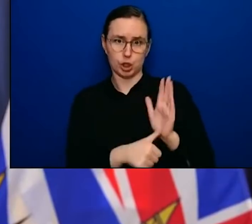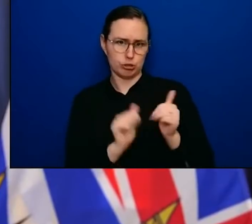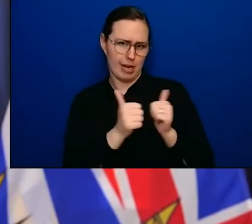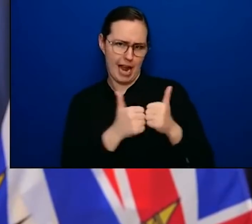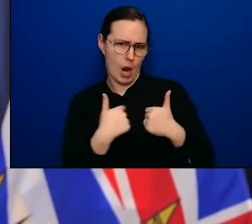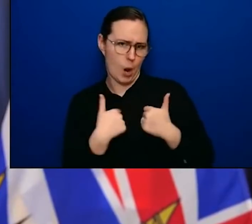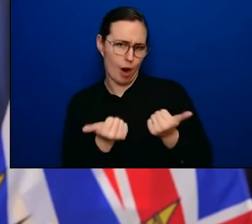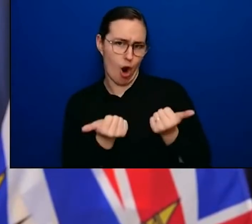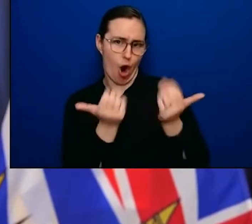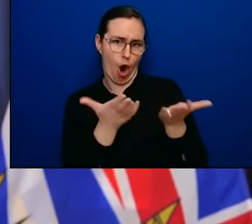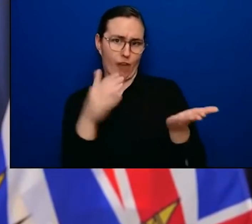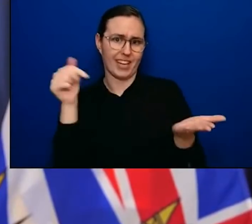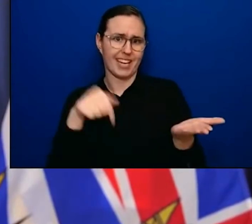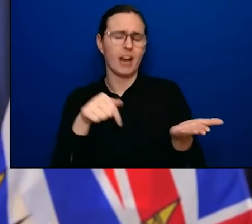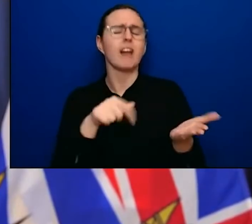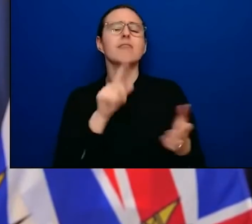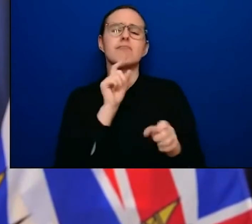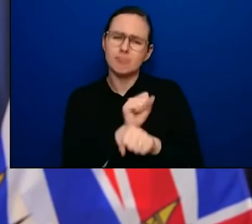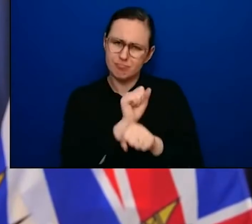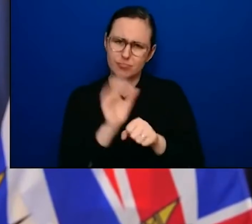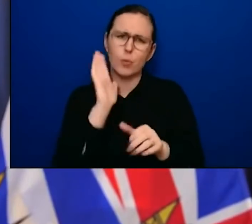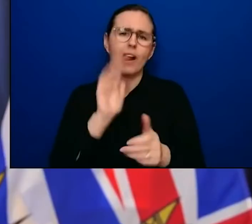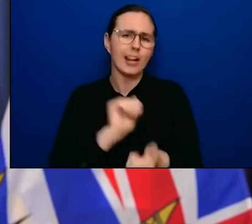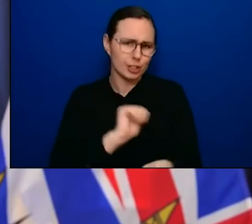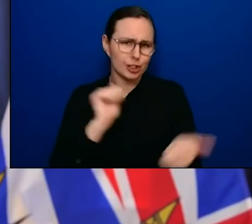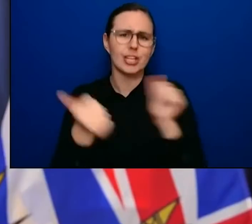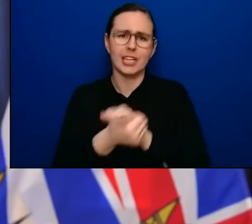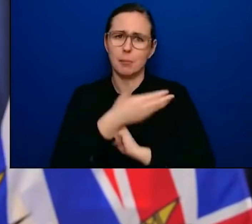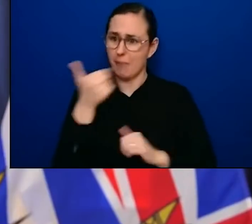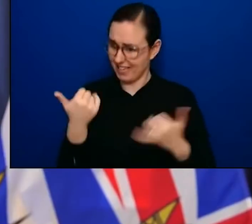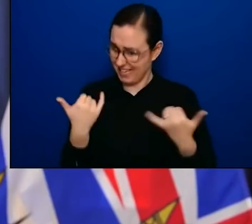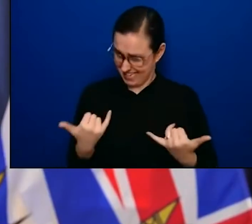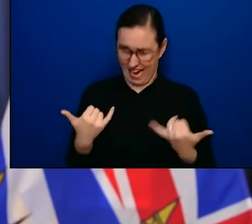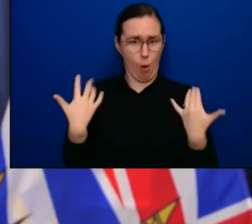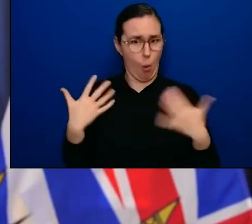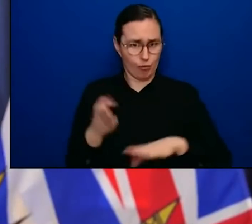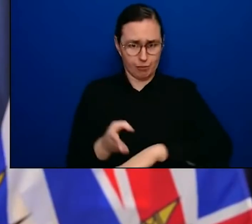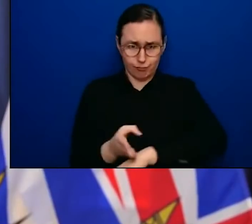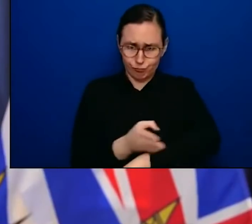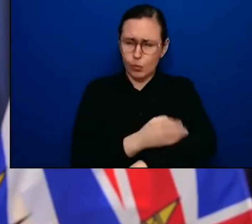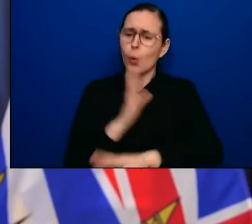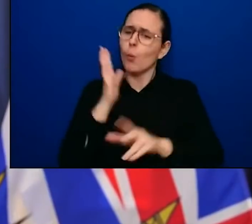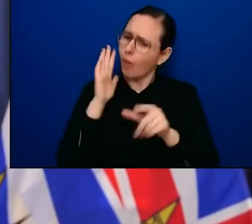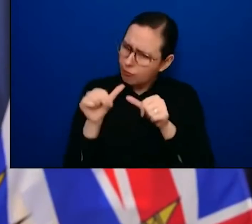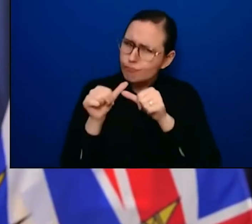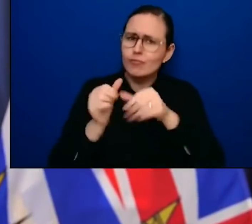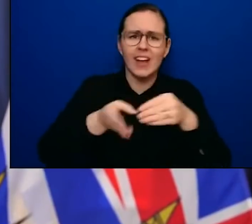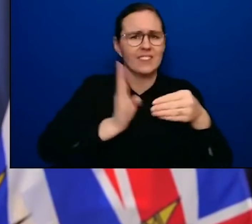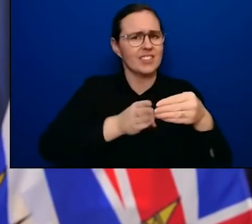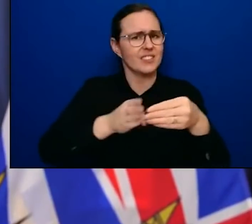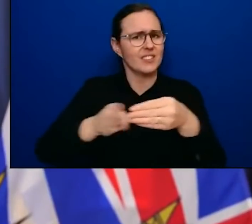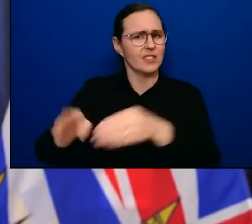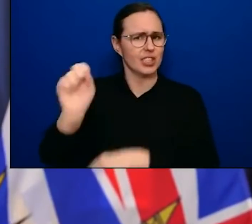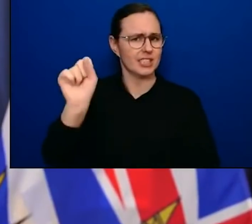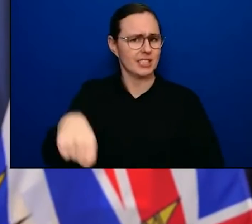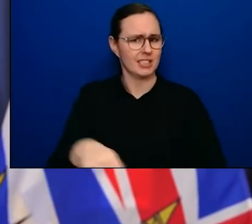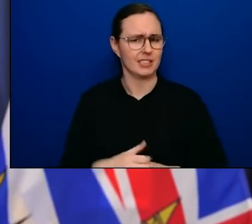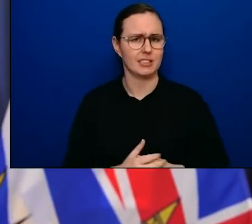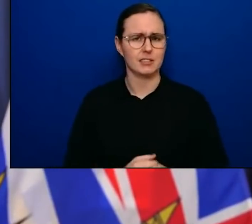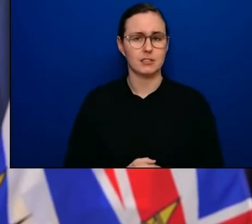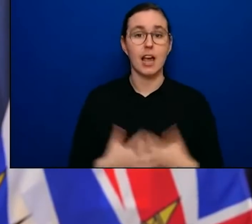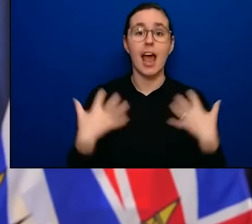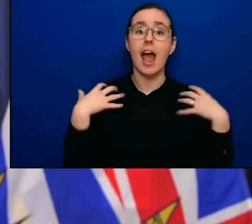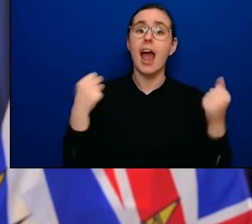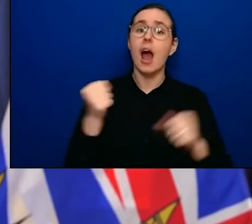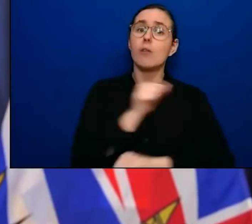is what we are doing, and that is what we're going to continue to do. The patients in all health authorities are getting calls to rebook their surgeries is